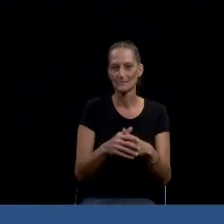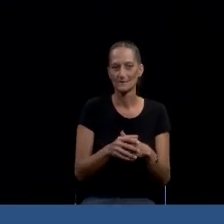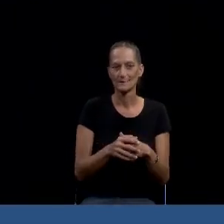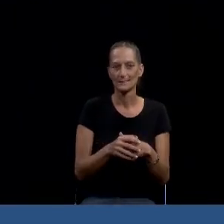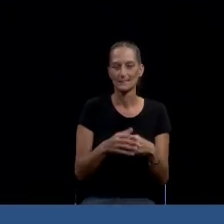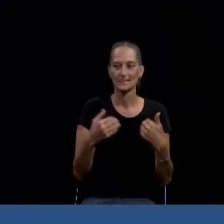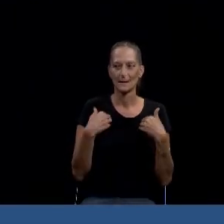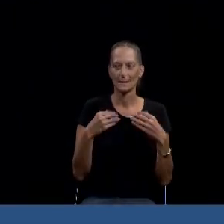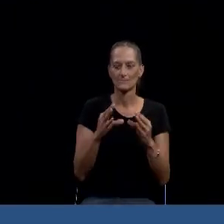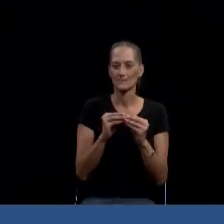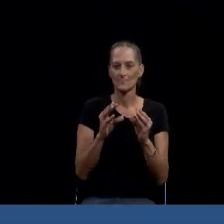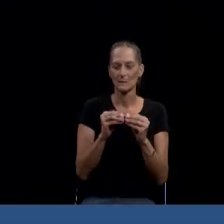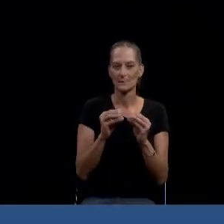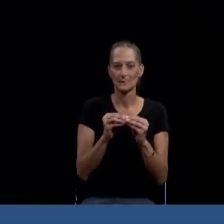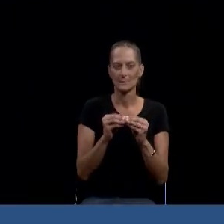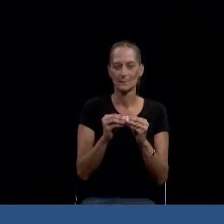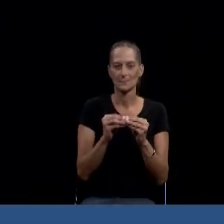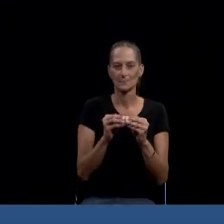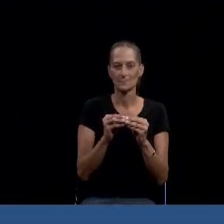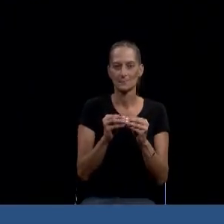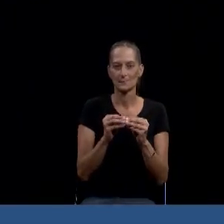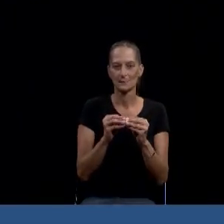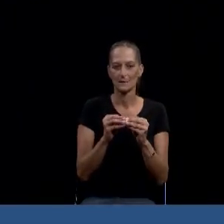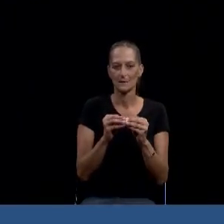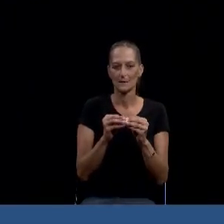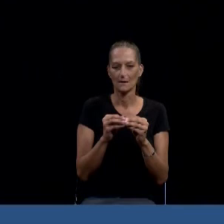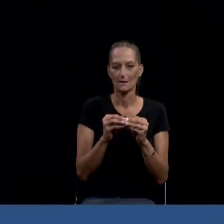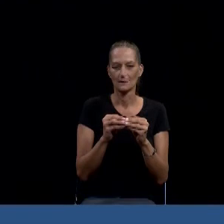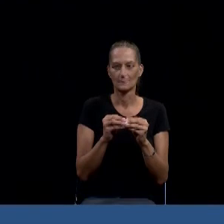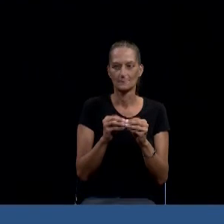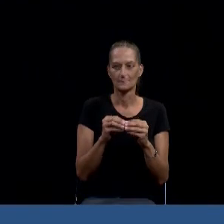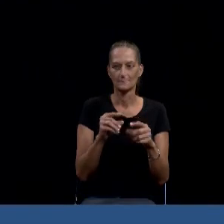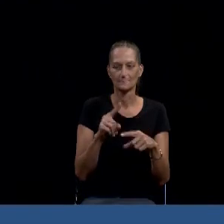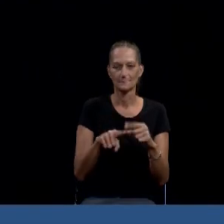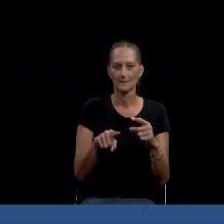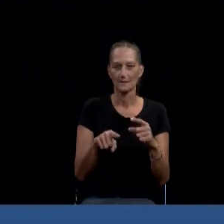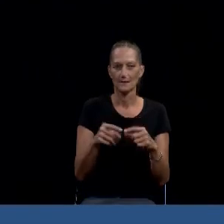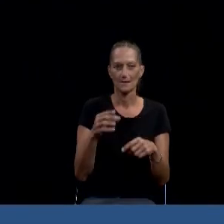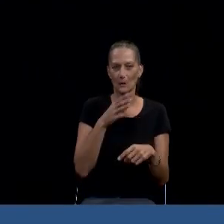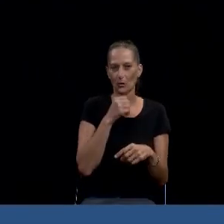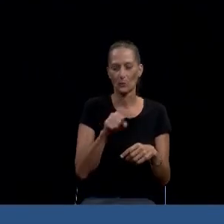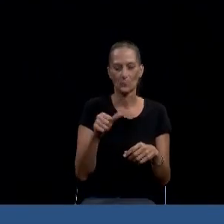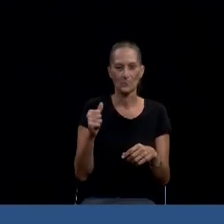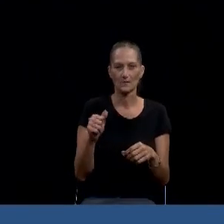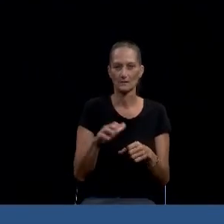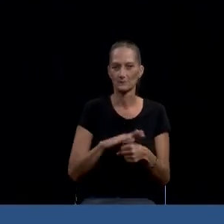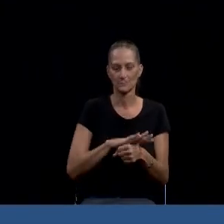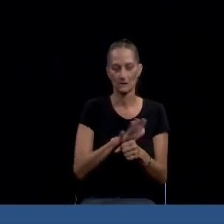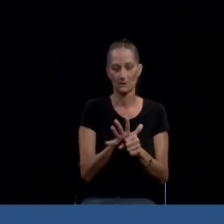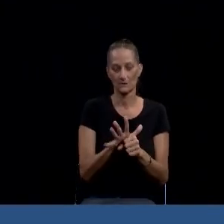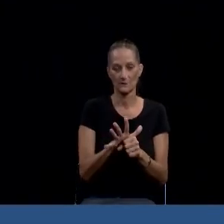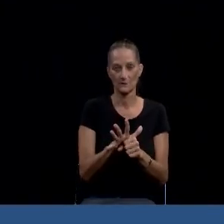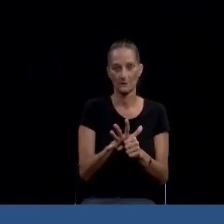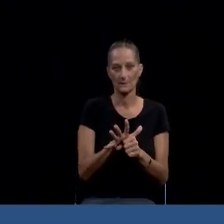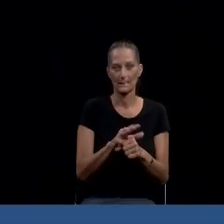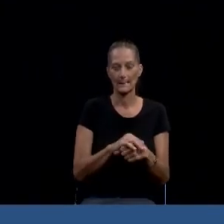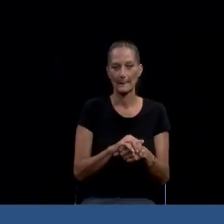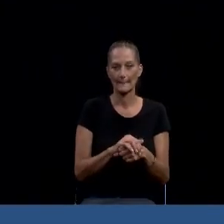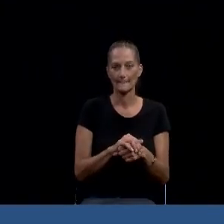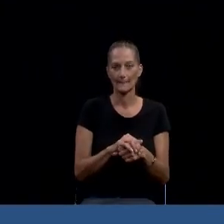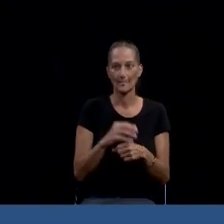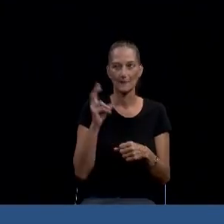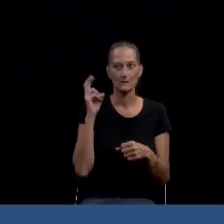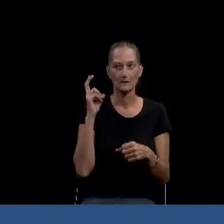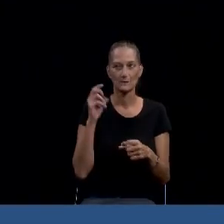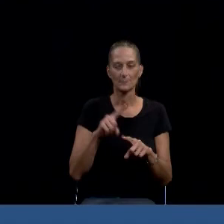old way with COVID. So I want to hear from the different groups in the community and churches and the